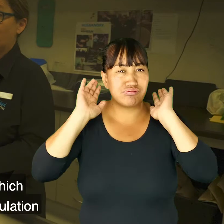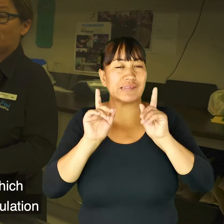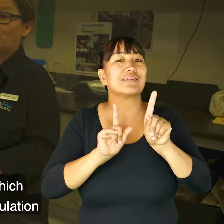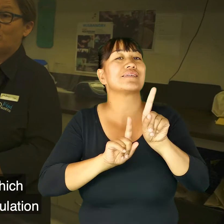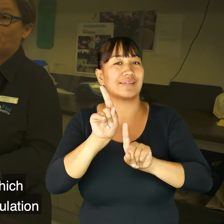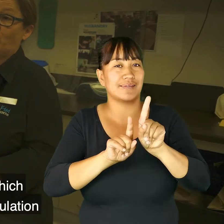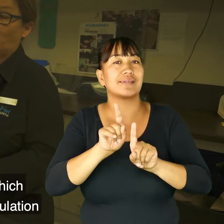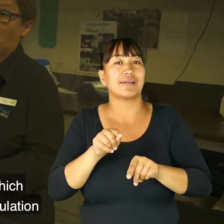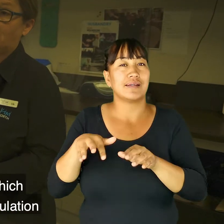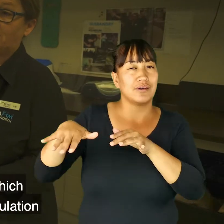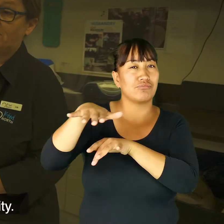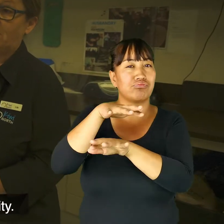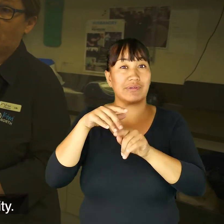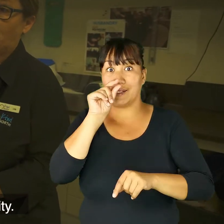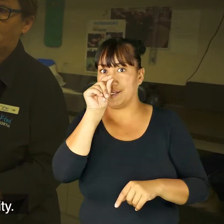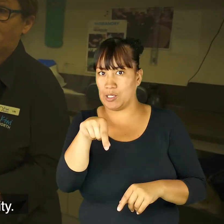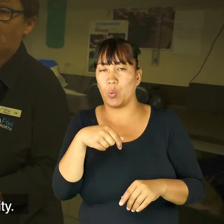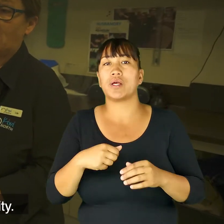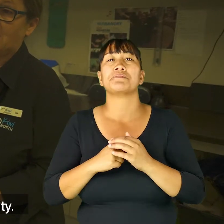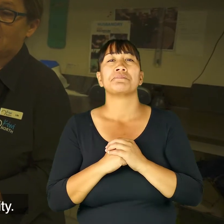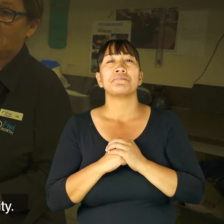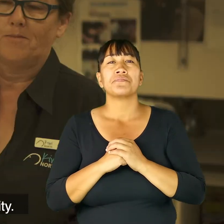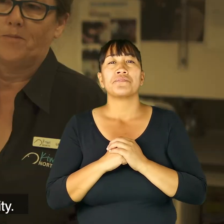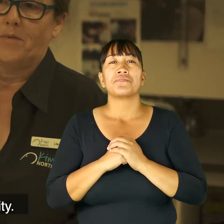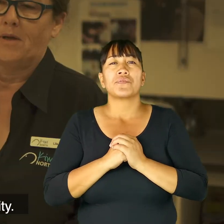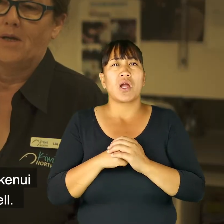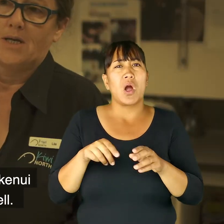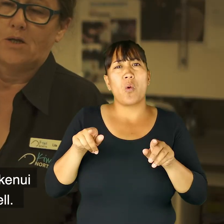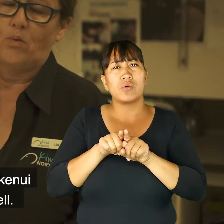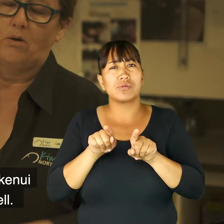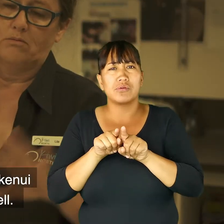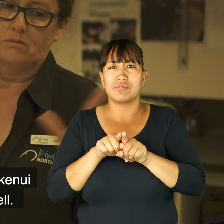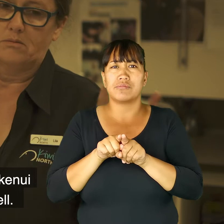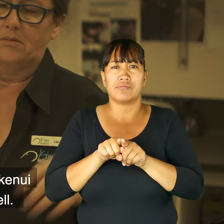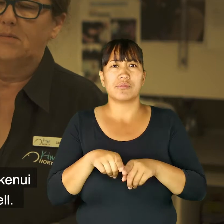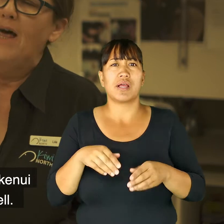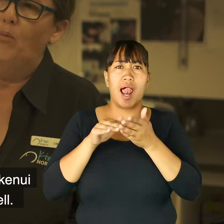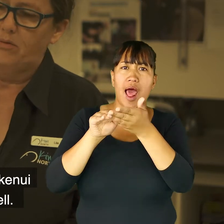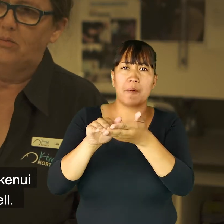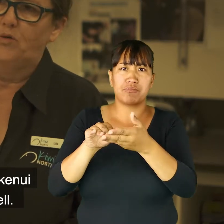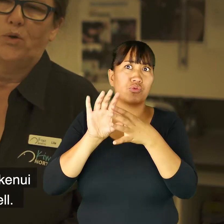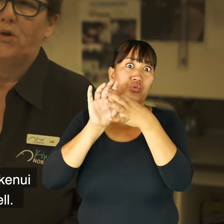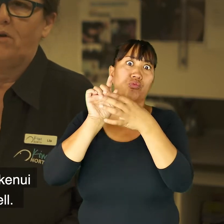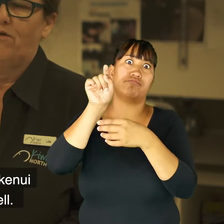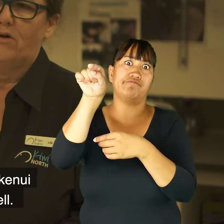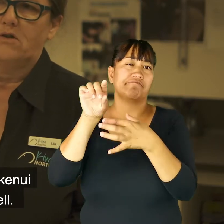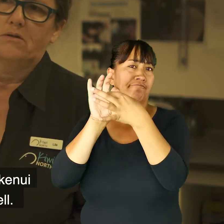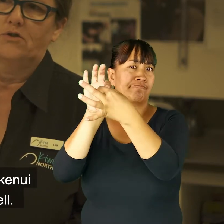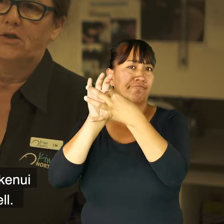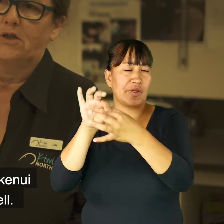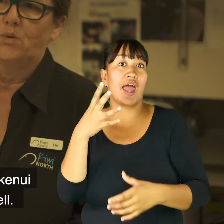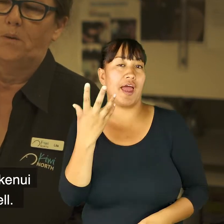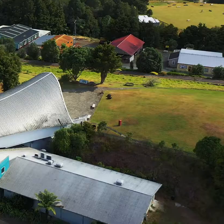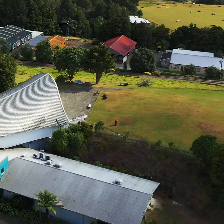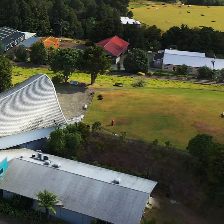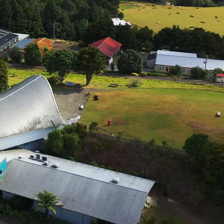is the closest urban population of kiwi to Whangarei City. So we help with the Pukenui Forest